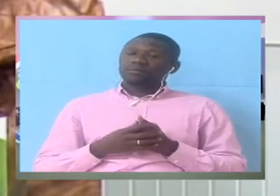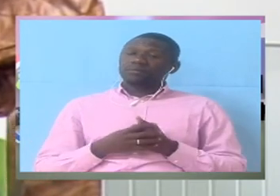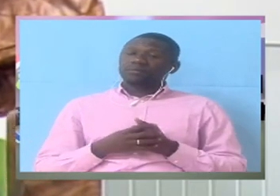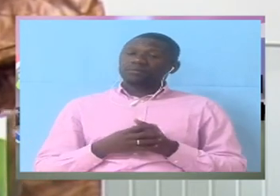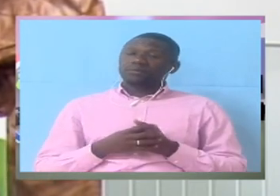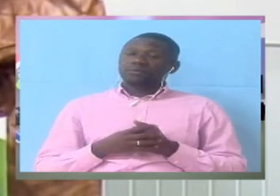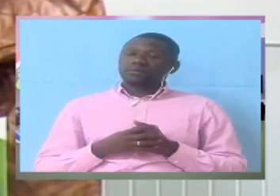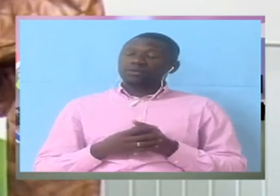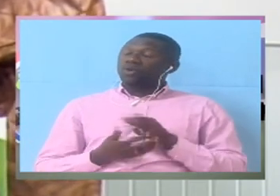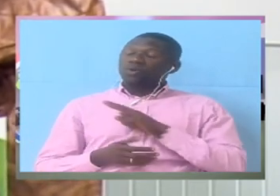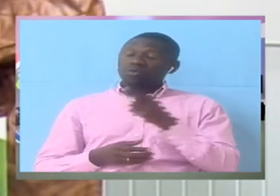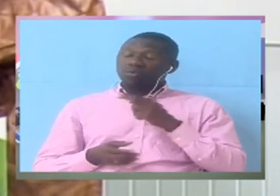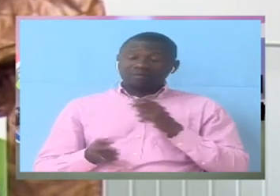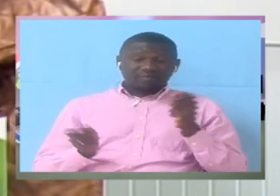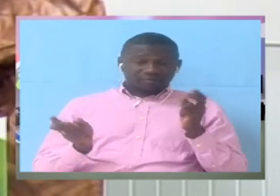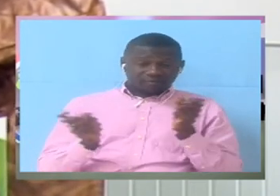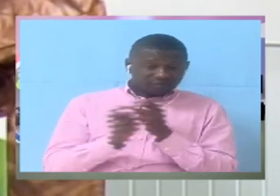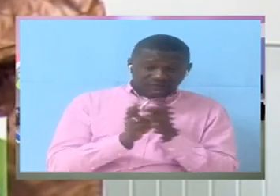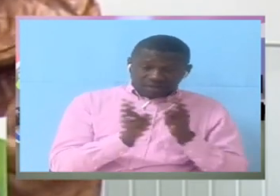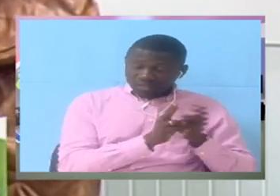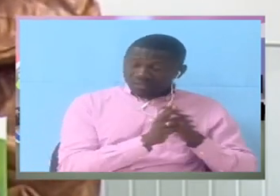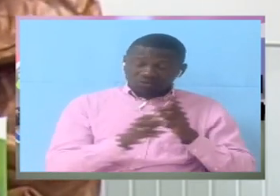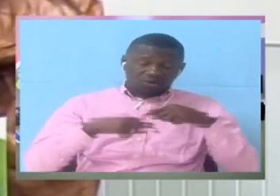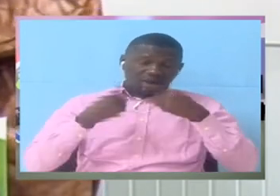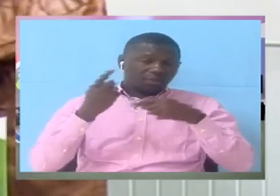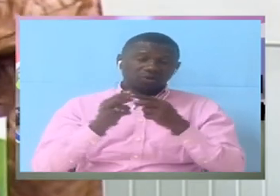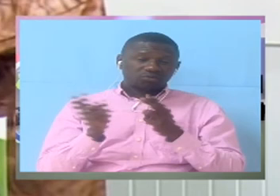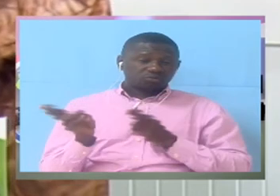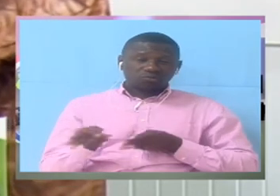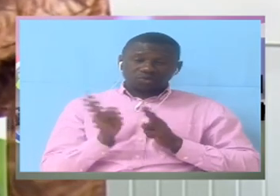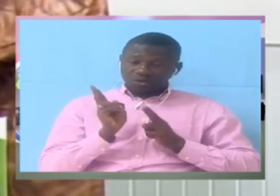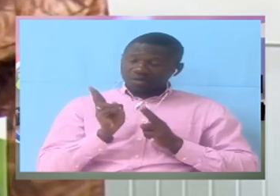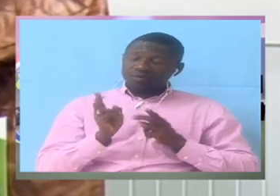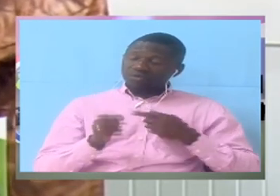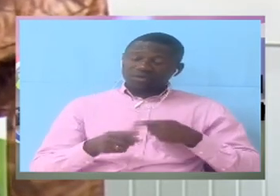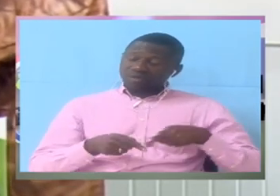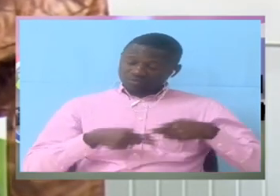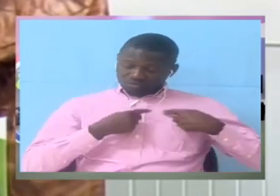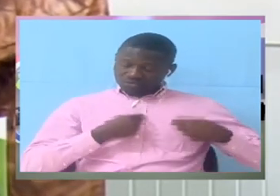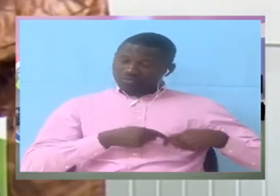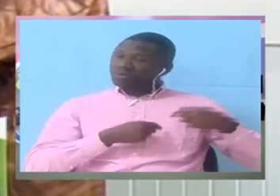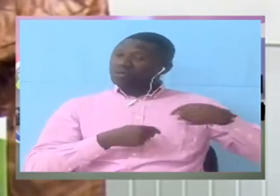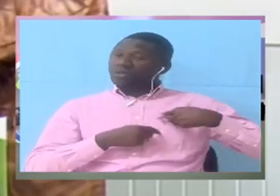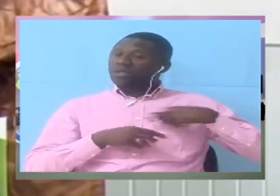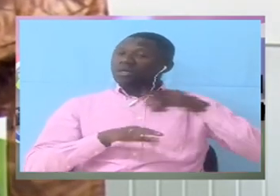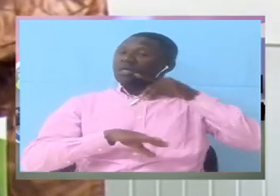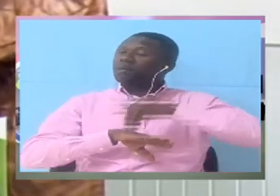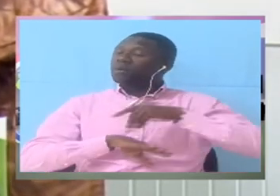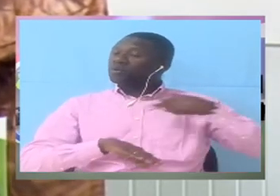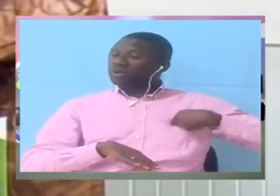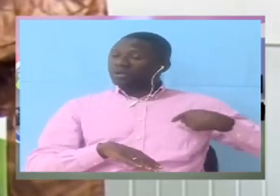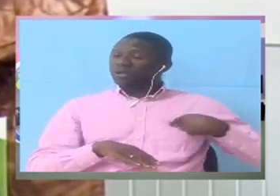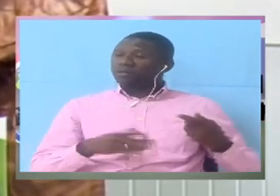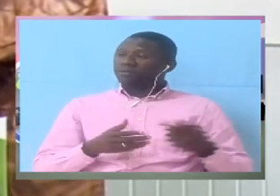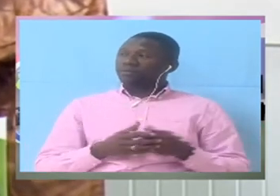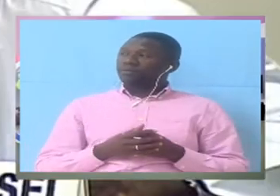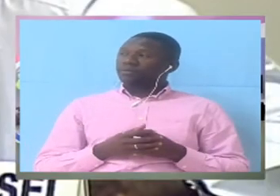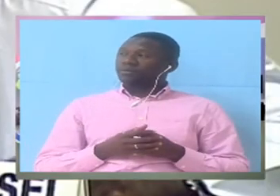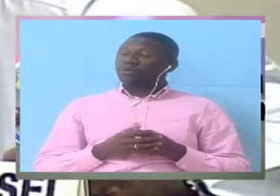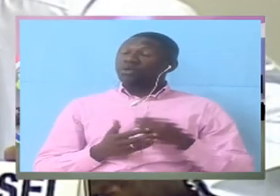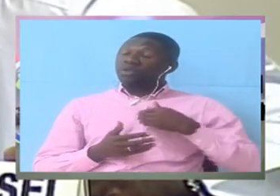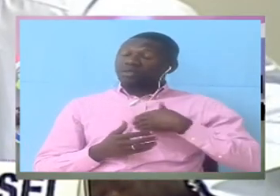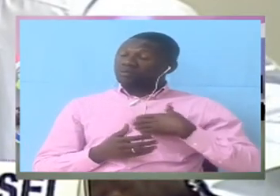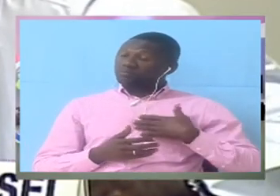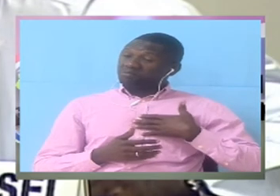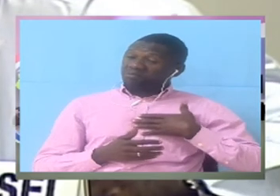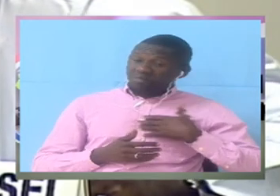deliver. No, fighting is not only weapons. It is with bravery. But